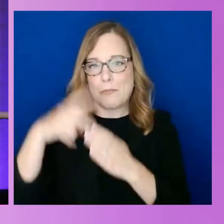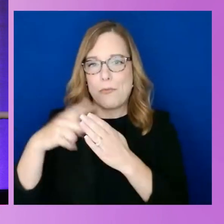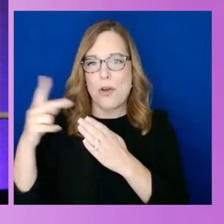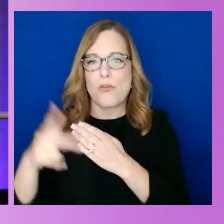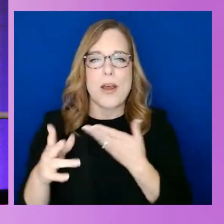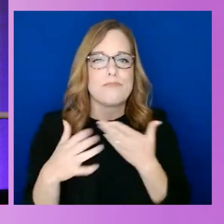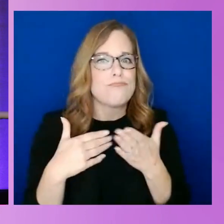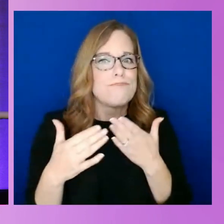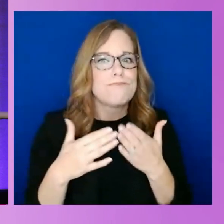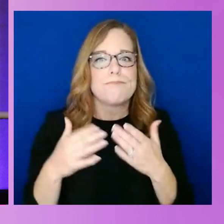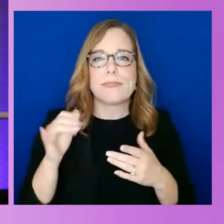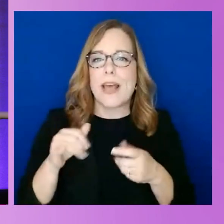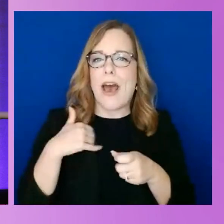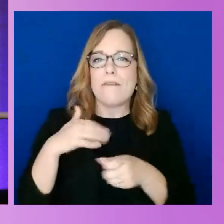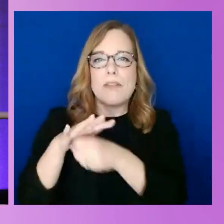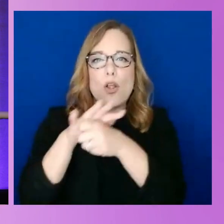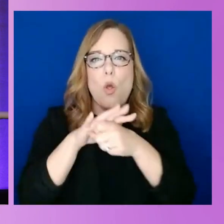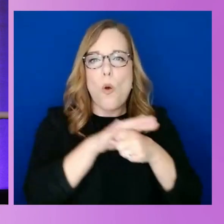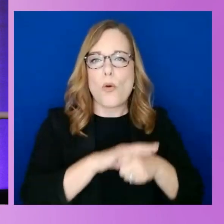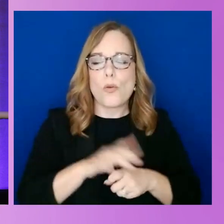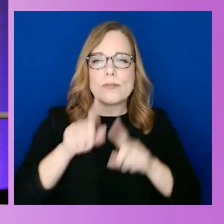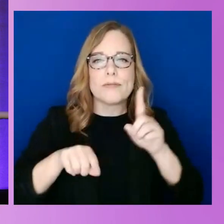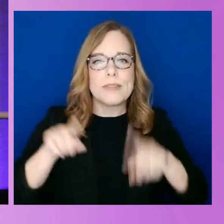the neurodivergent population.